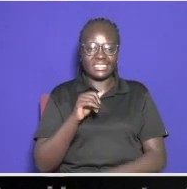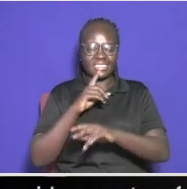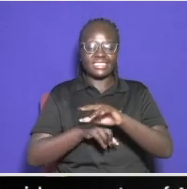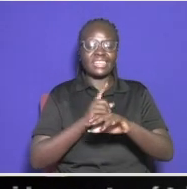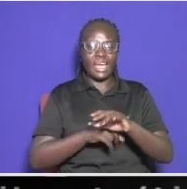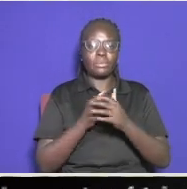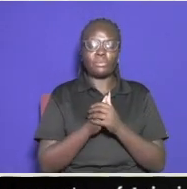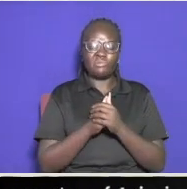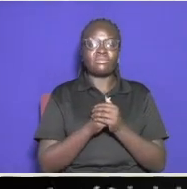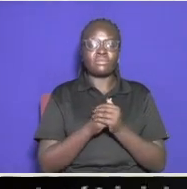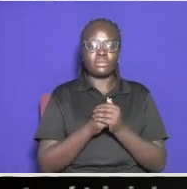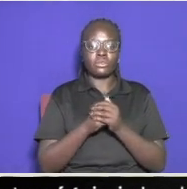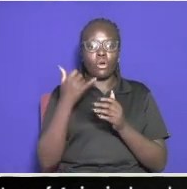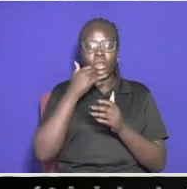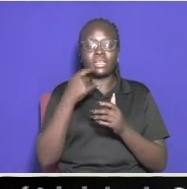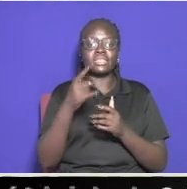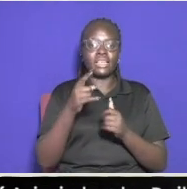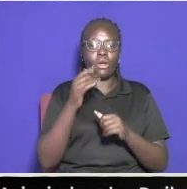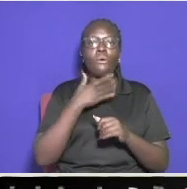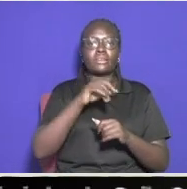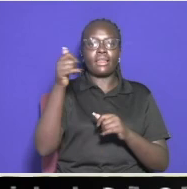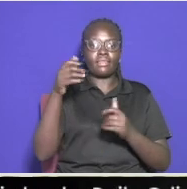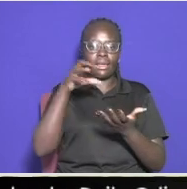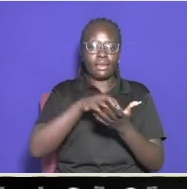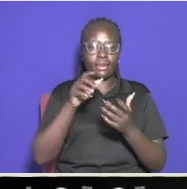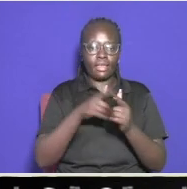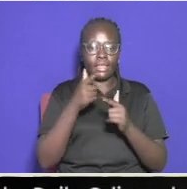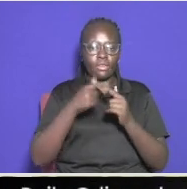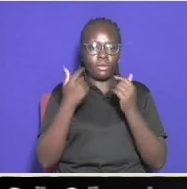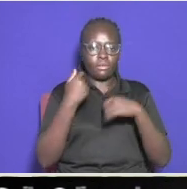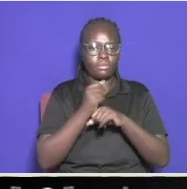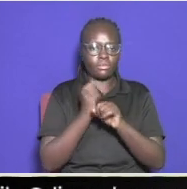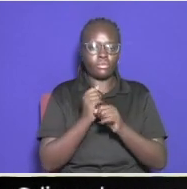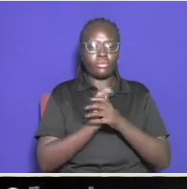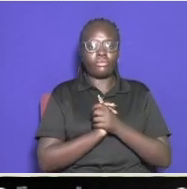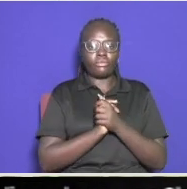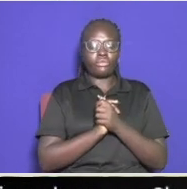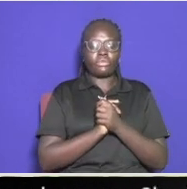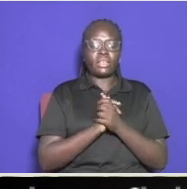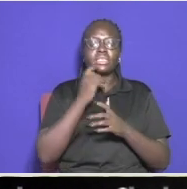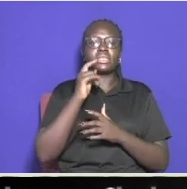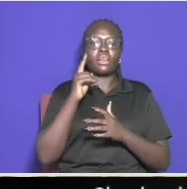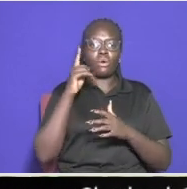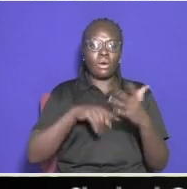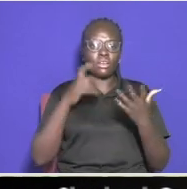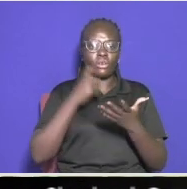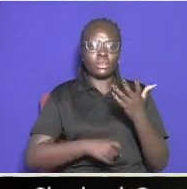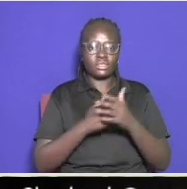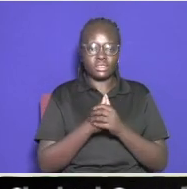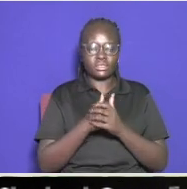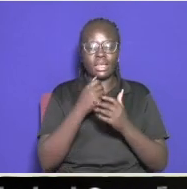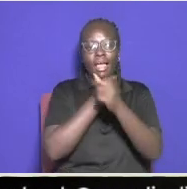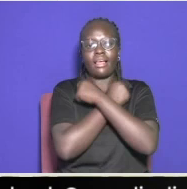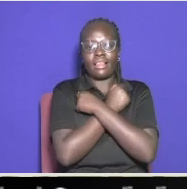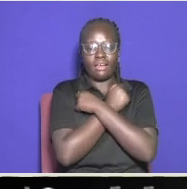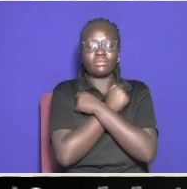money. Yes. Then he calls and says, I want another cake and we bake. Yes. And they're like, so what's the message? He's like, apana yoni ya kukula. I loved your work.